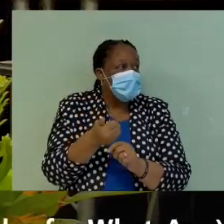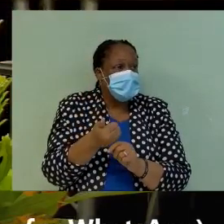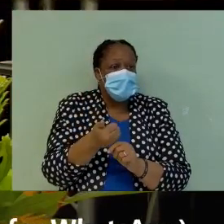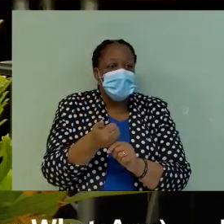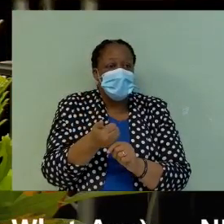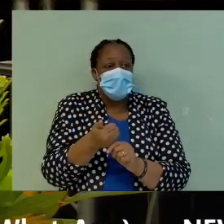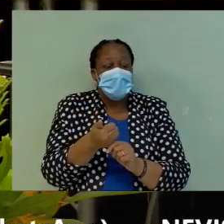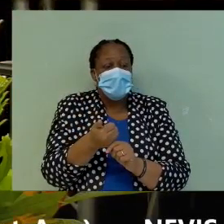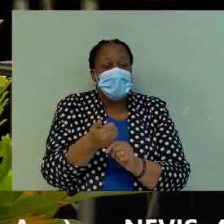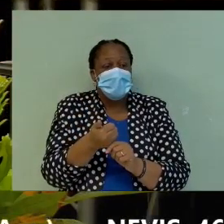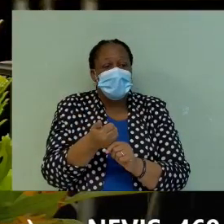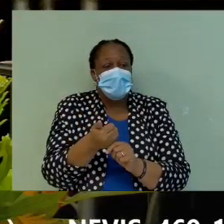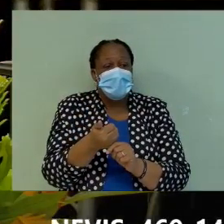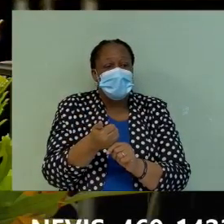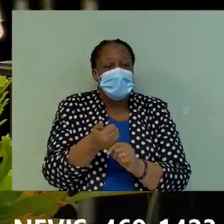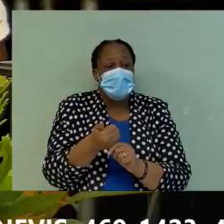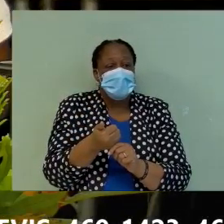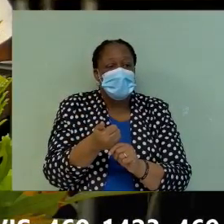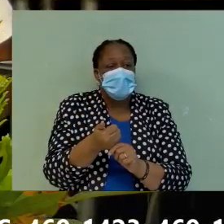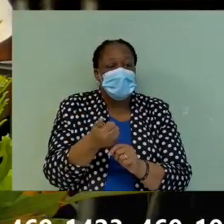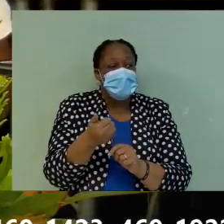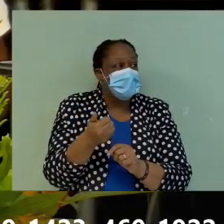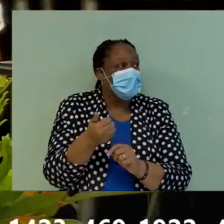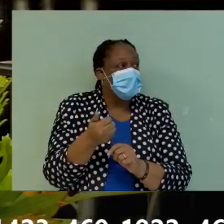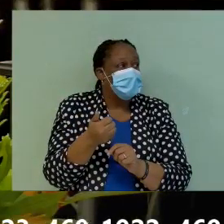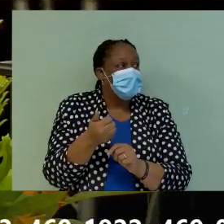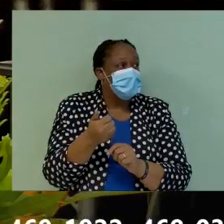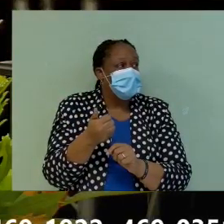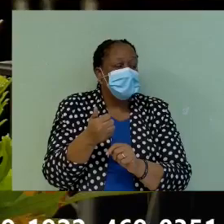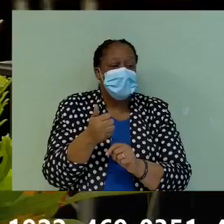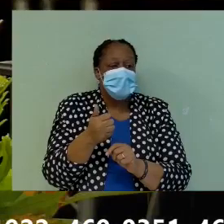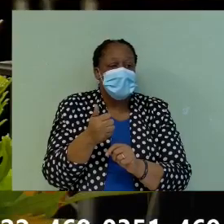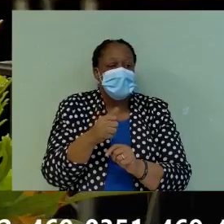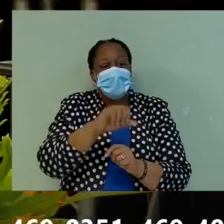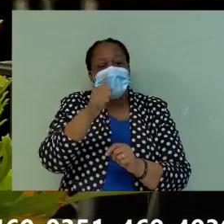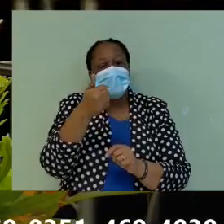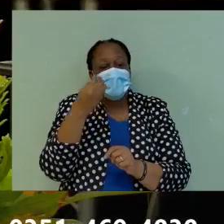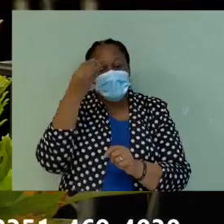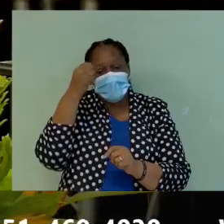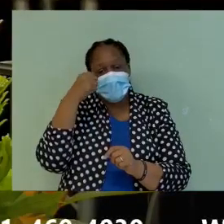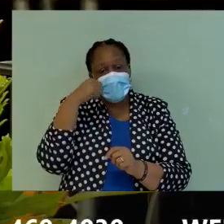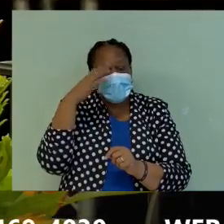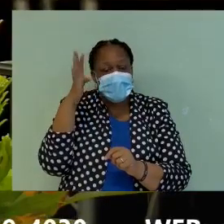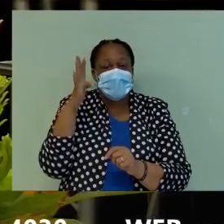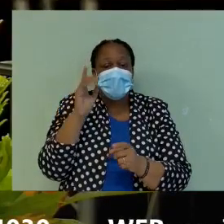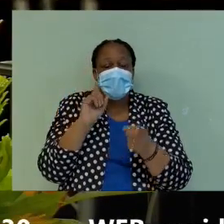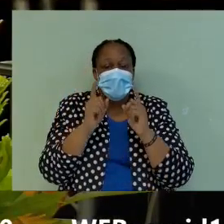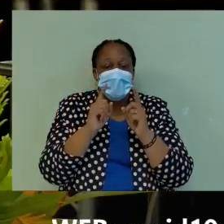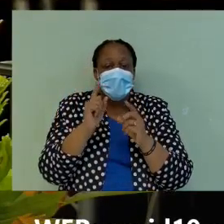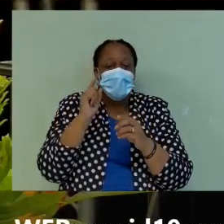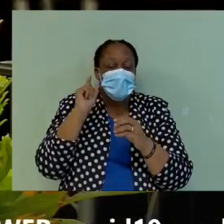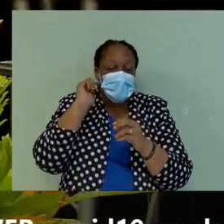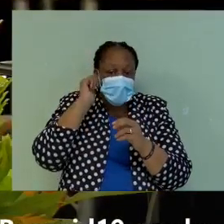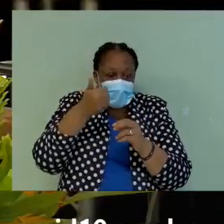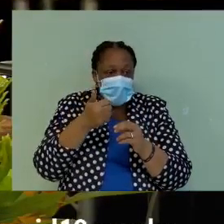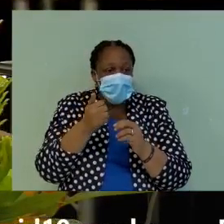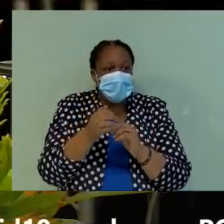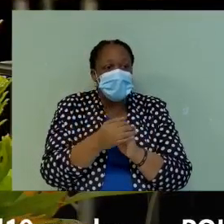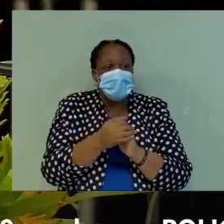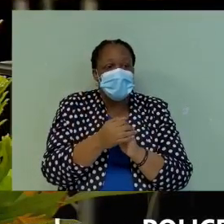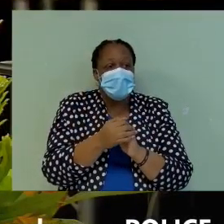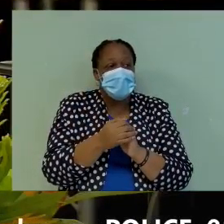Disaster Coordinator so that I can get a break. And also, she will at times chair